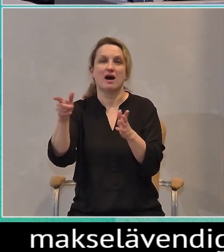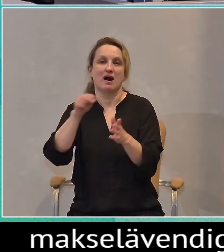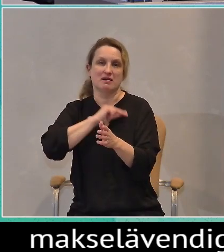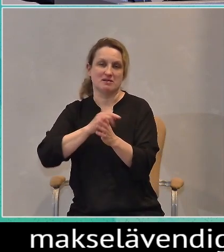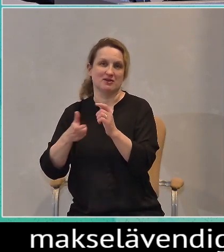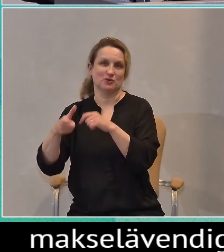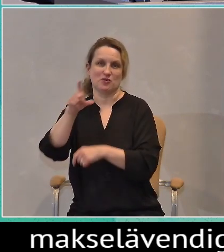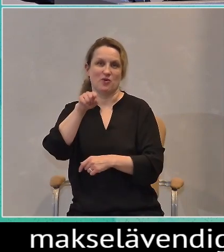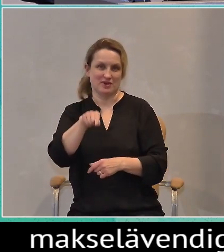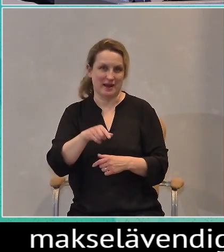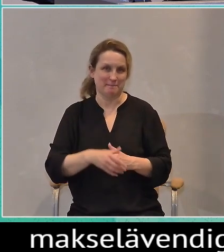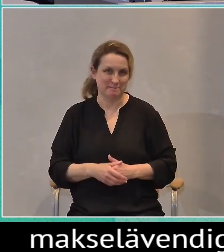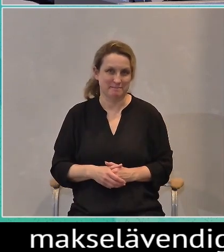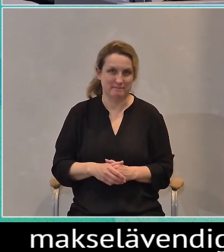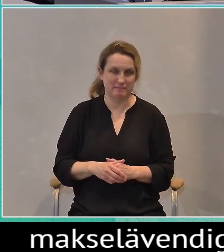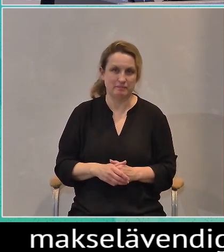ultra-rare or rare diseases